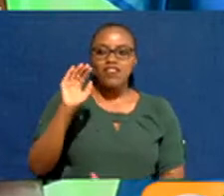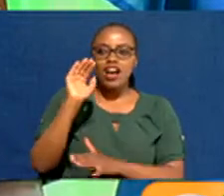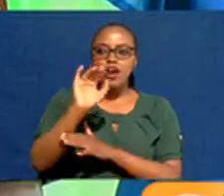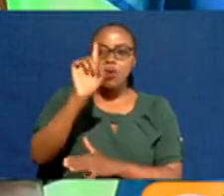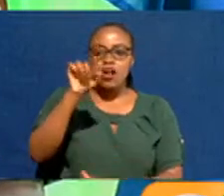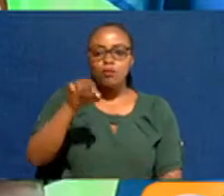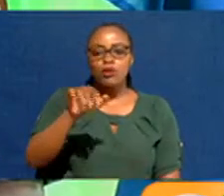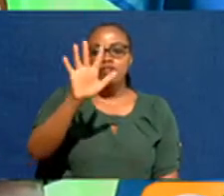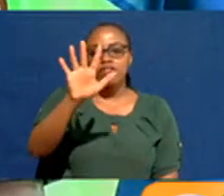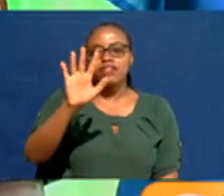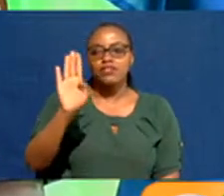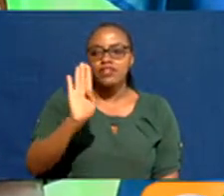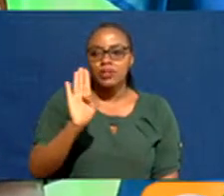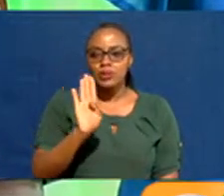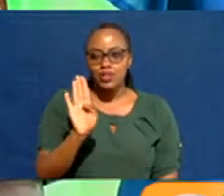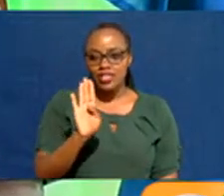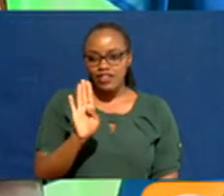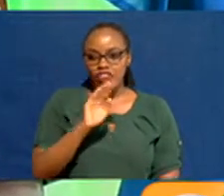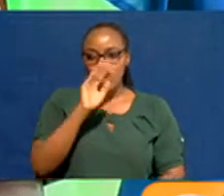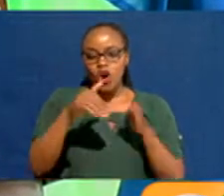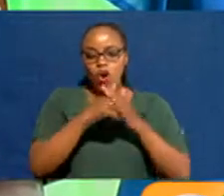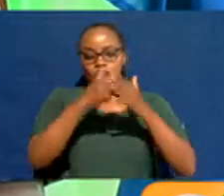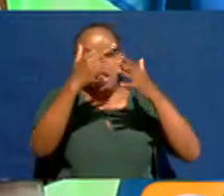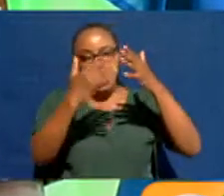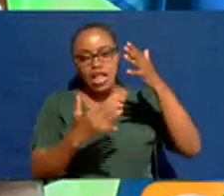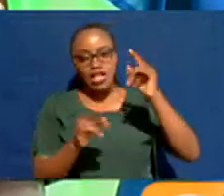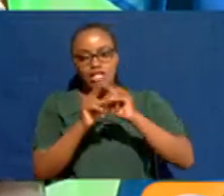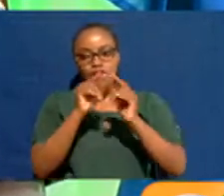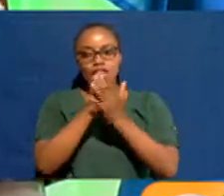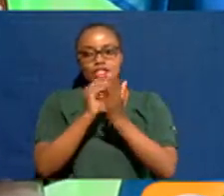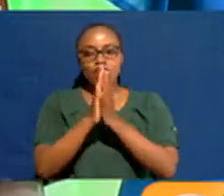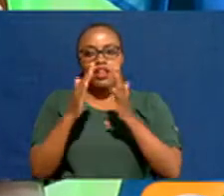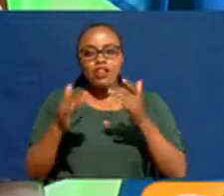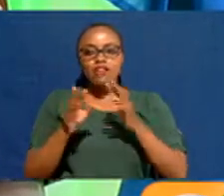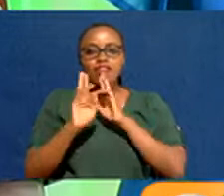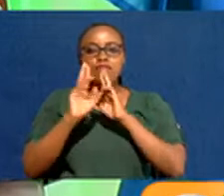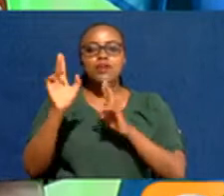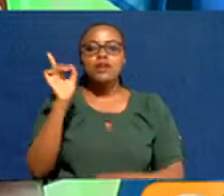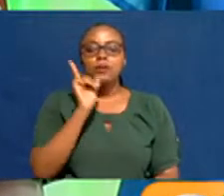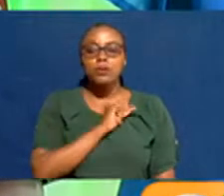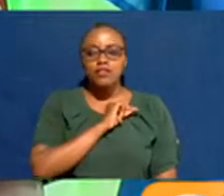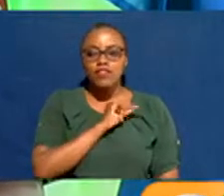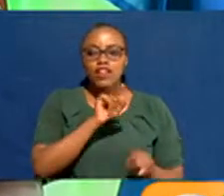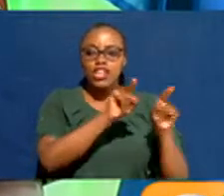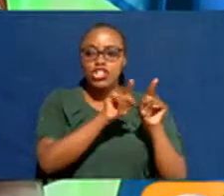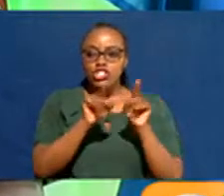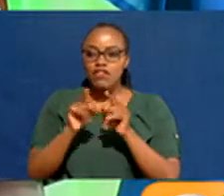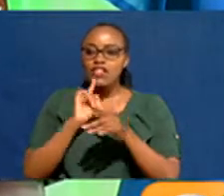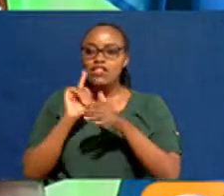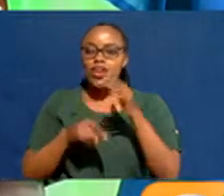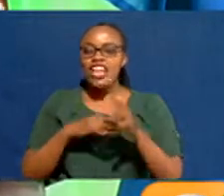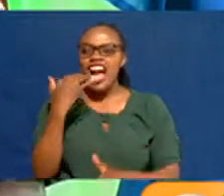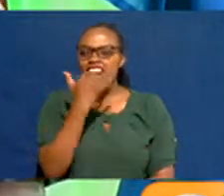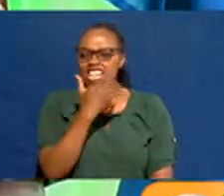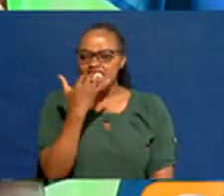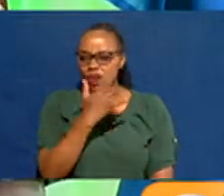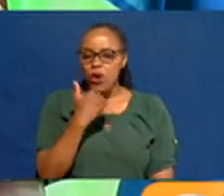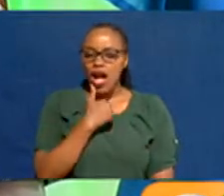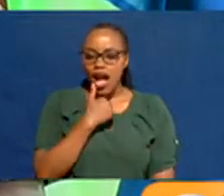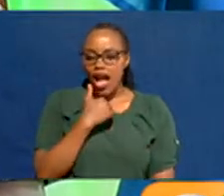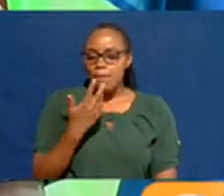1.5 billion. All the other newspapers reported correctly. They went ahead to say that Gachagua had